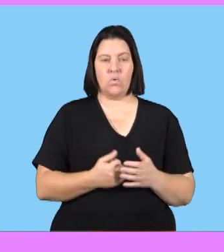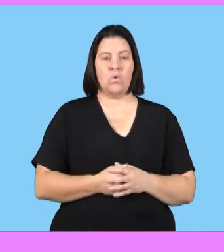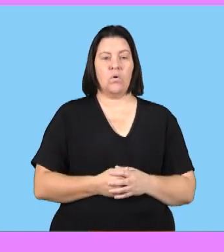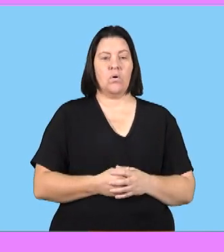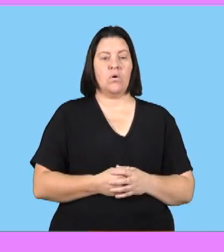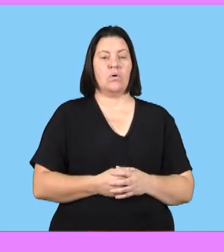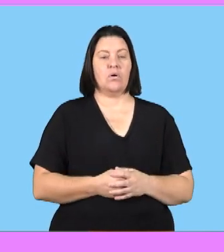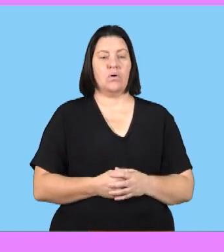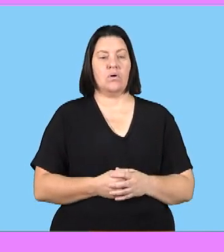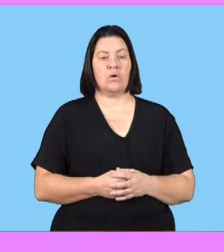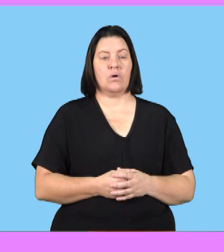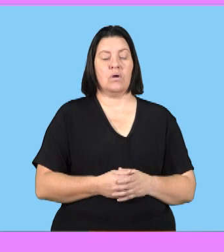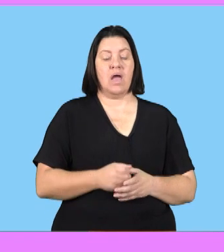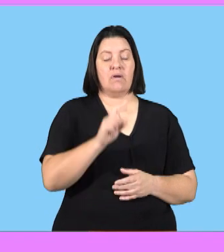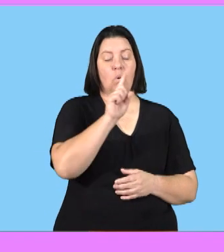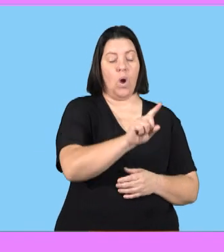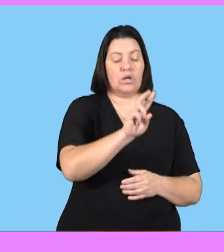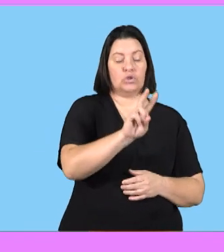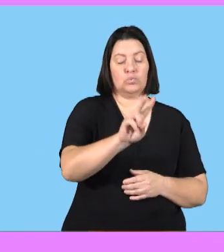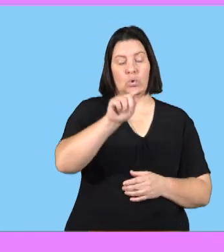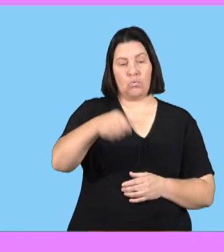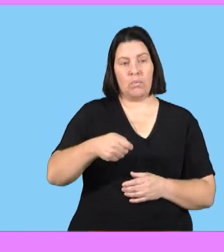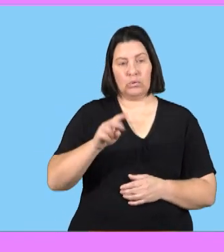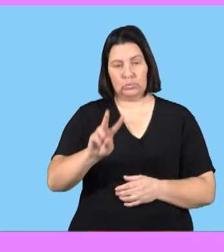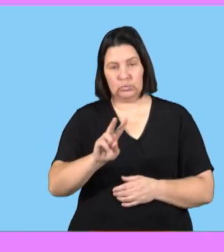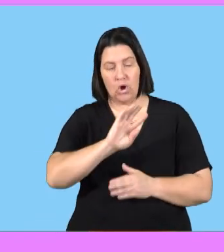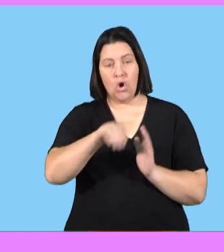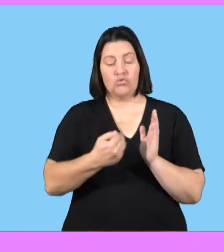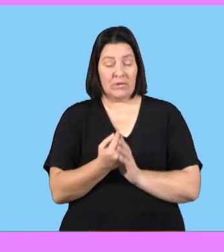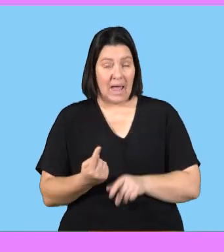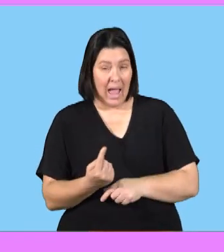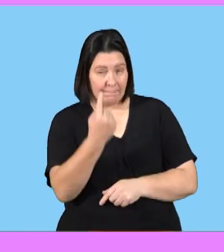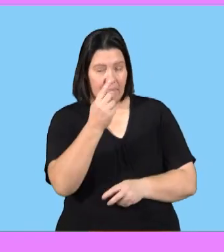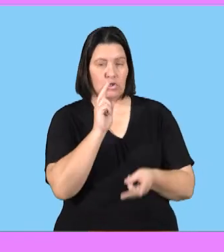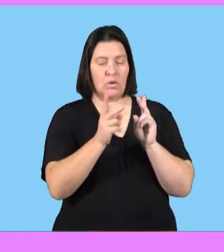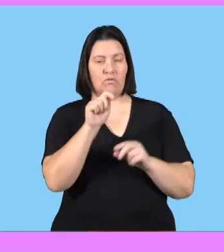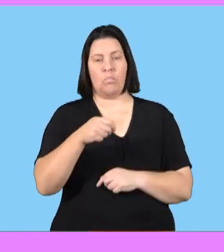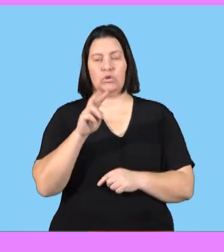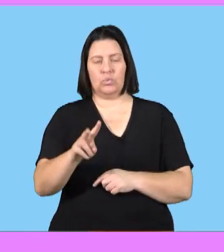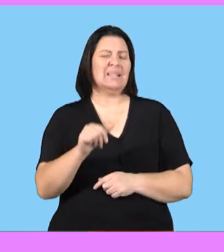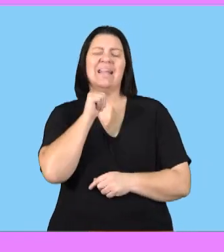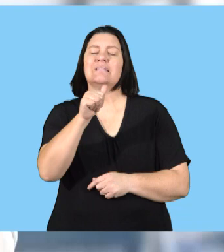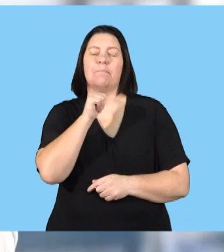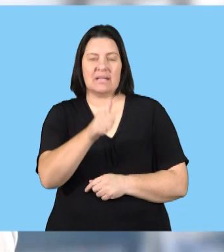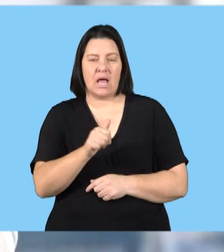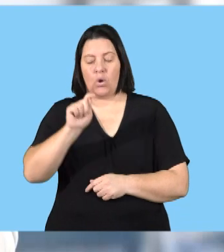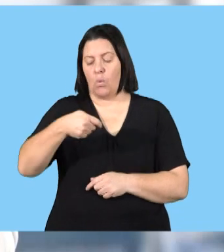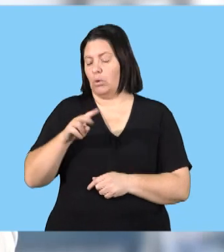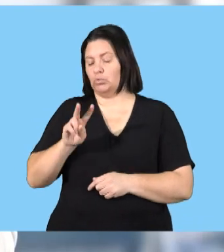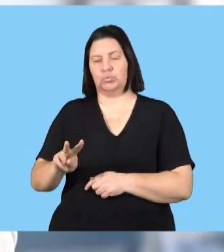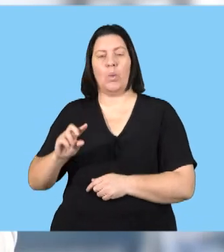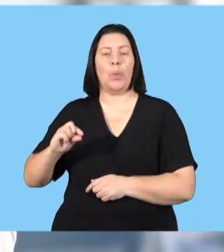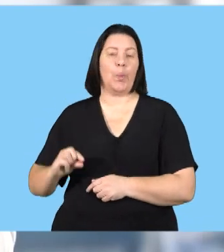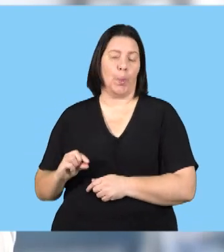saying for the second one, once more, we need to round up 12,2. It doesn't matter that